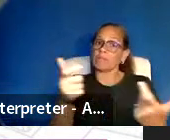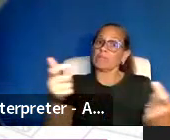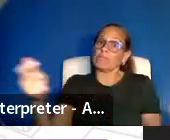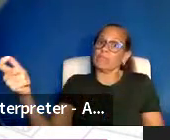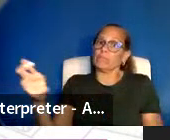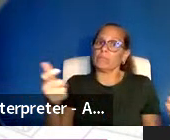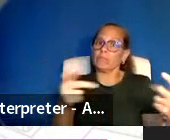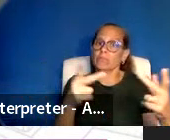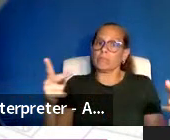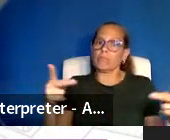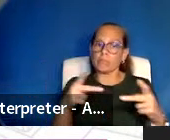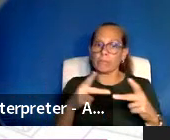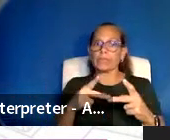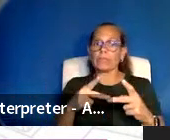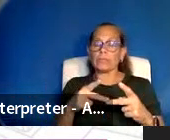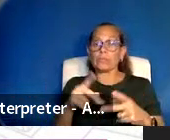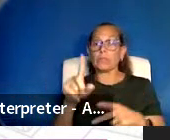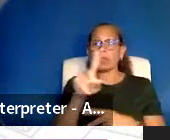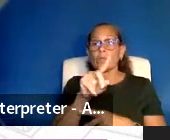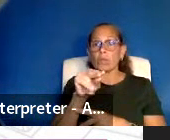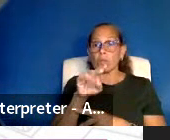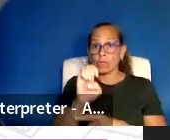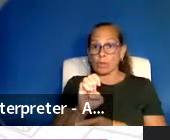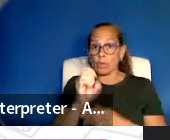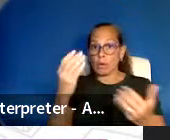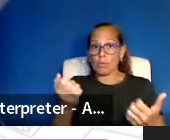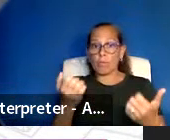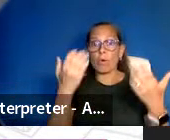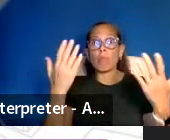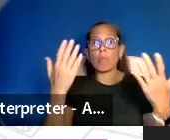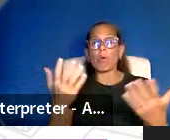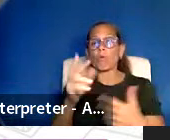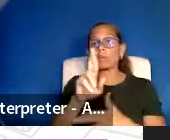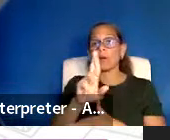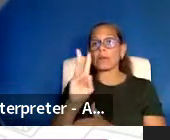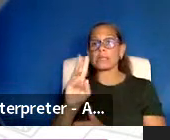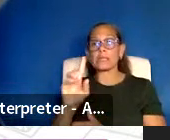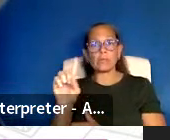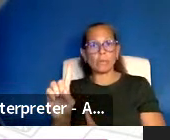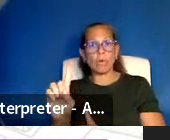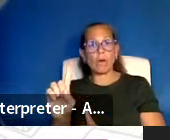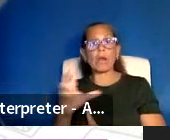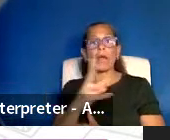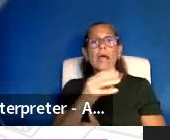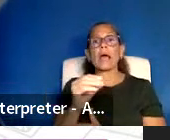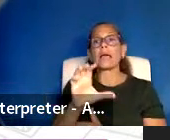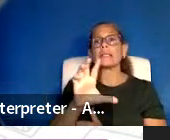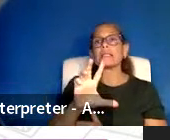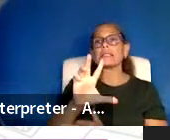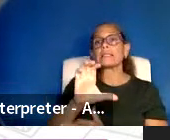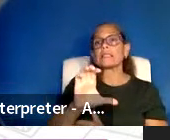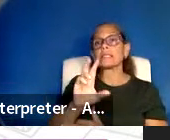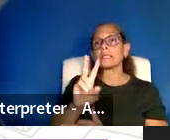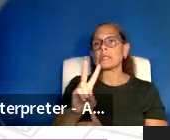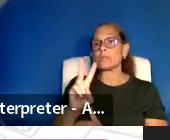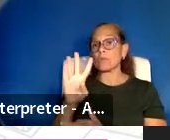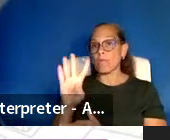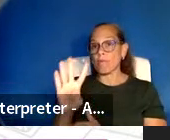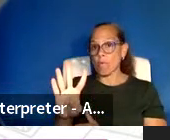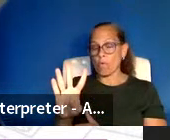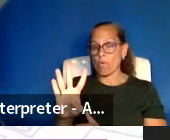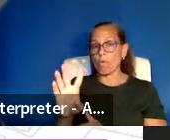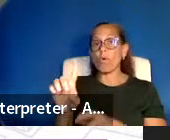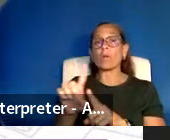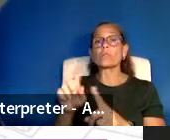site. The zoning proposed to achieve these goals would be an R61 and a C24 overlay, as well as a special